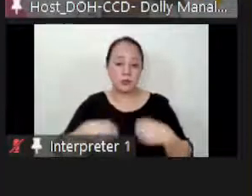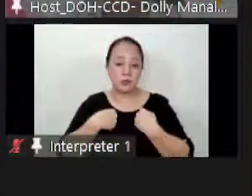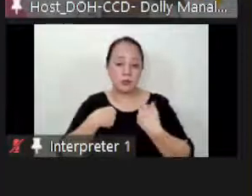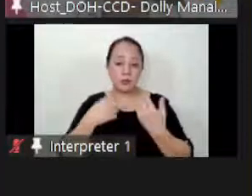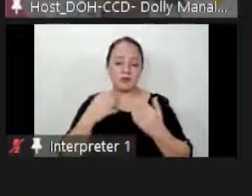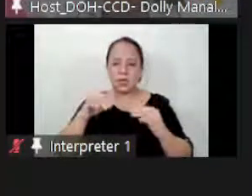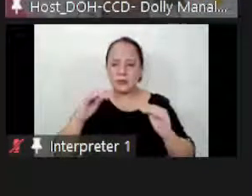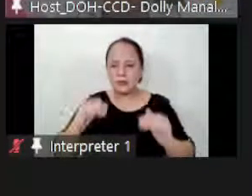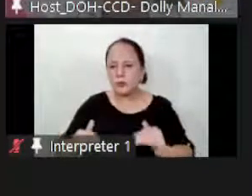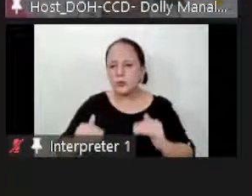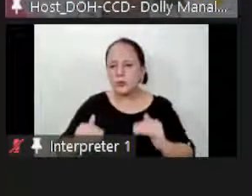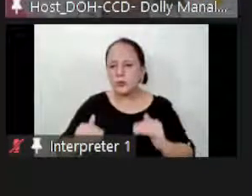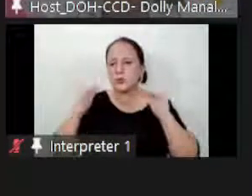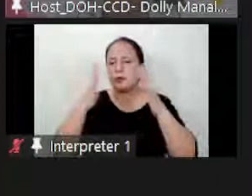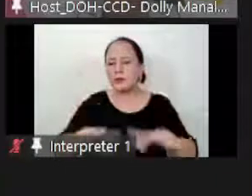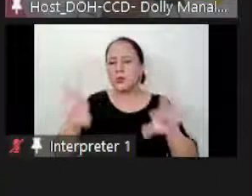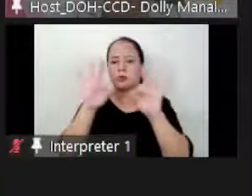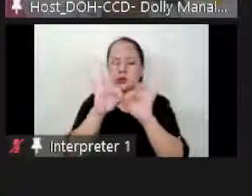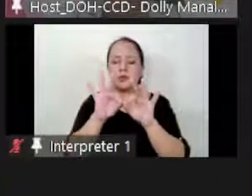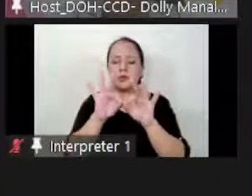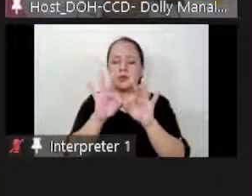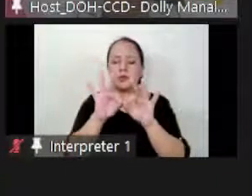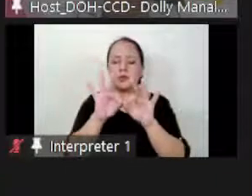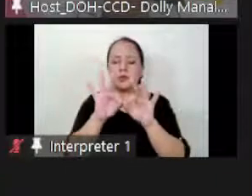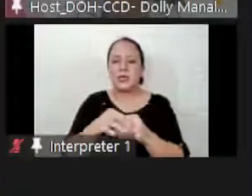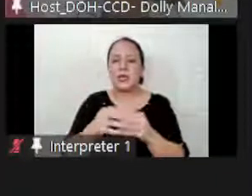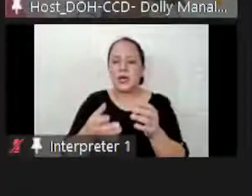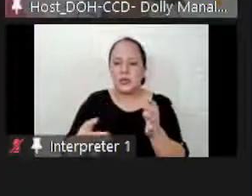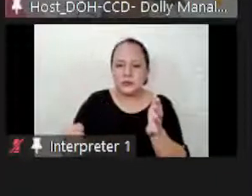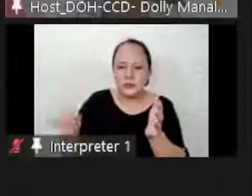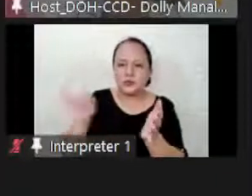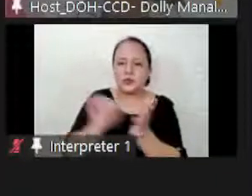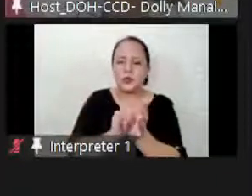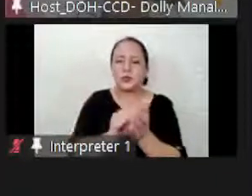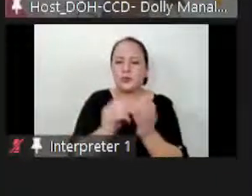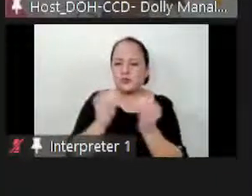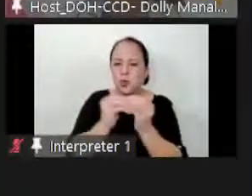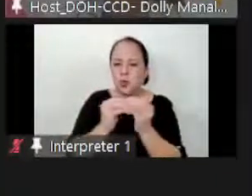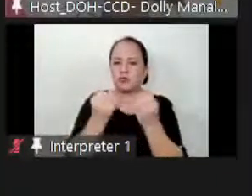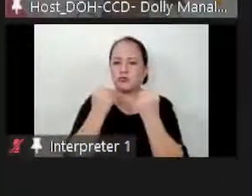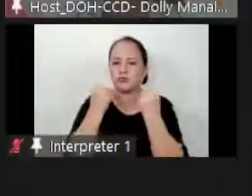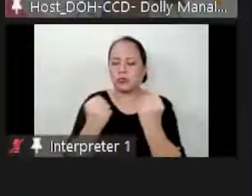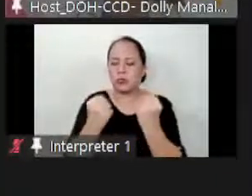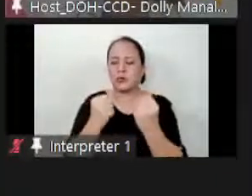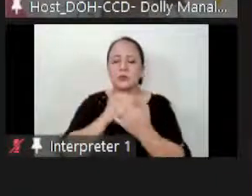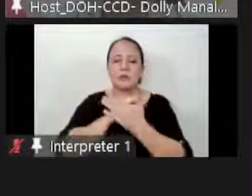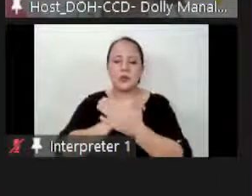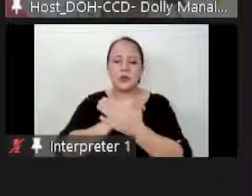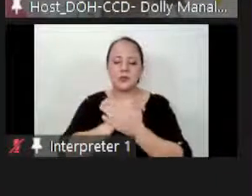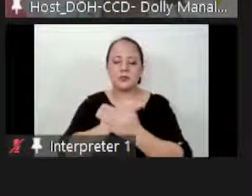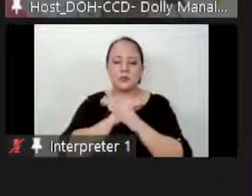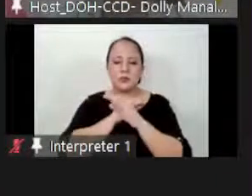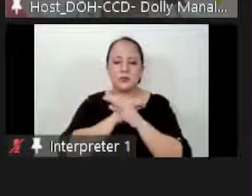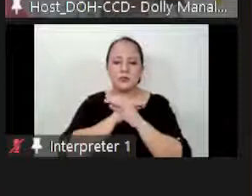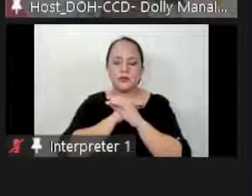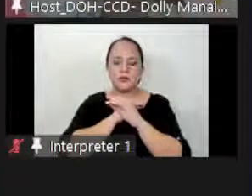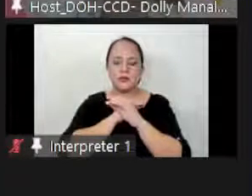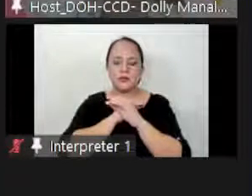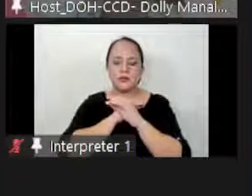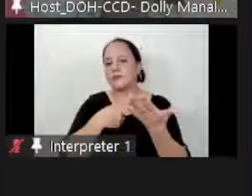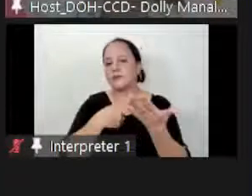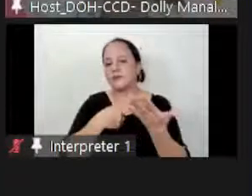of essential programs and increasing investments for robust prevention of cancer,